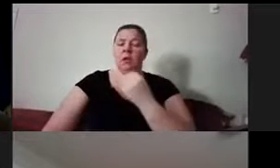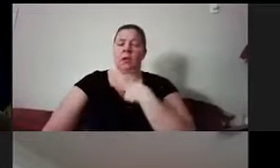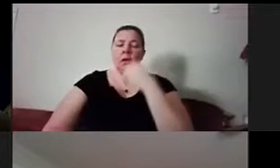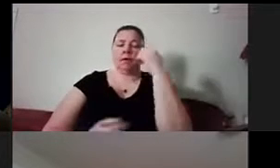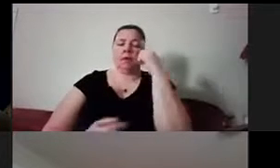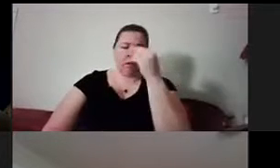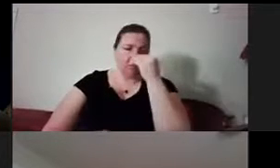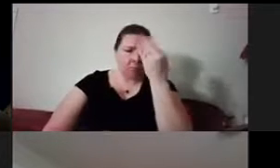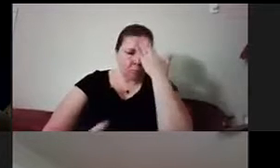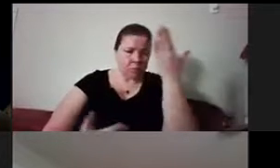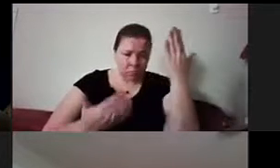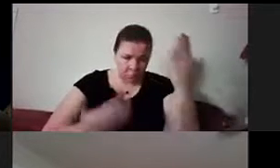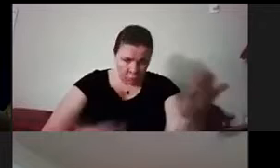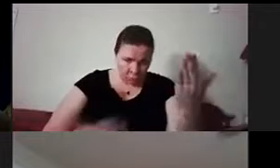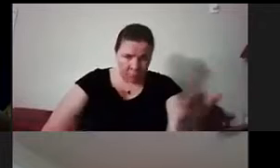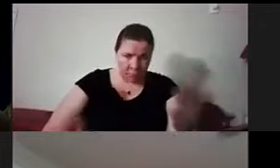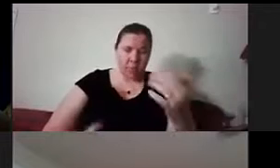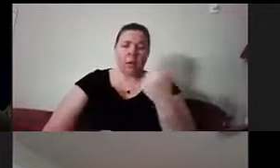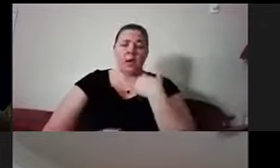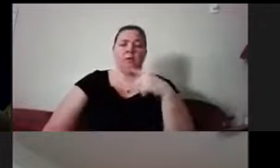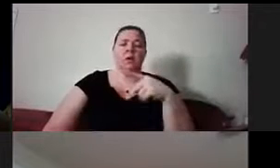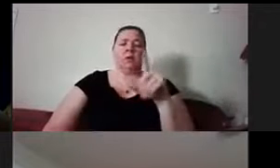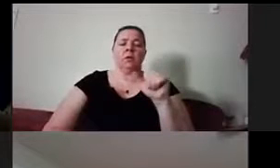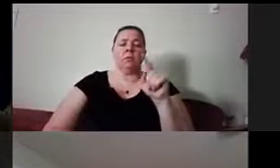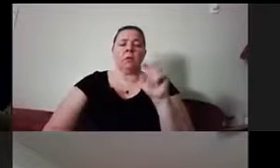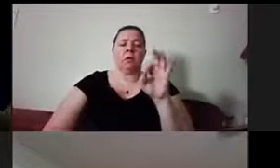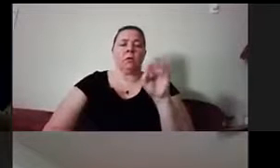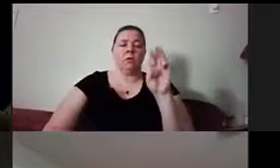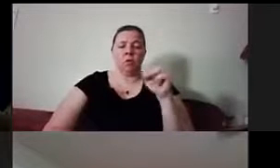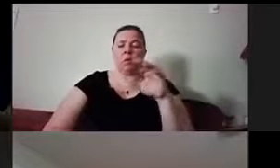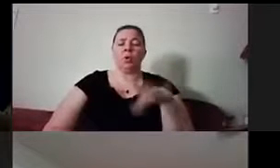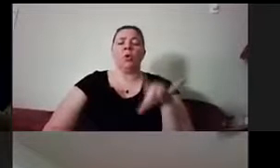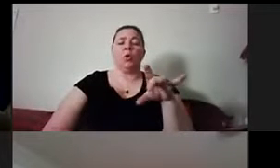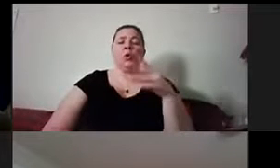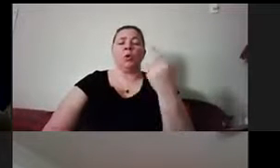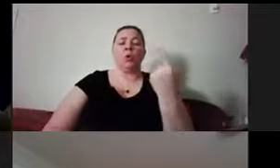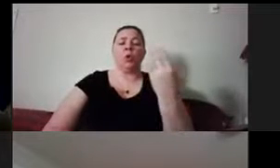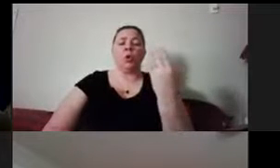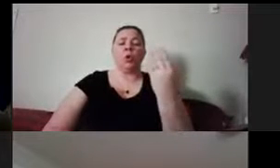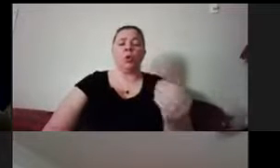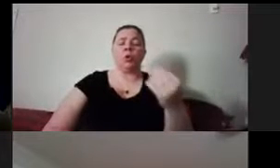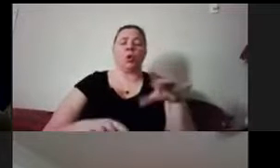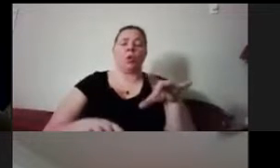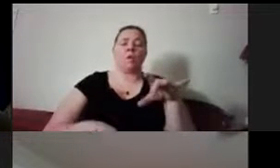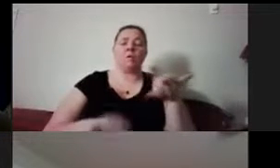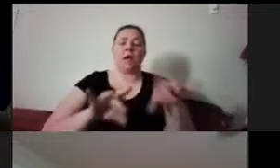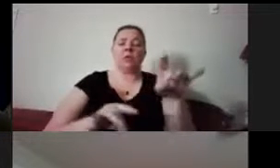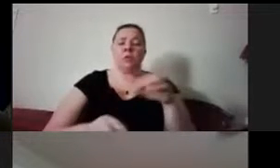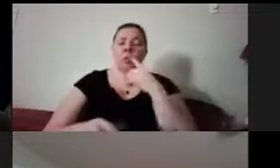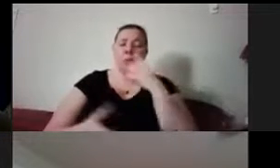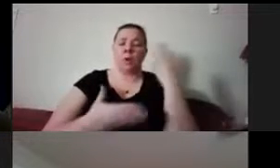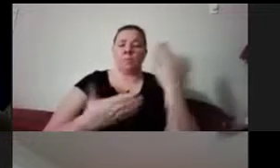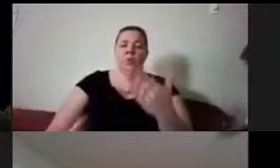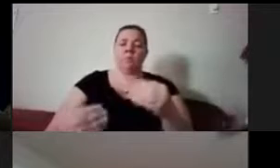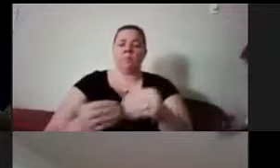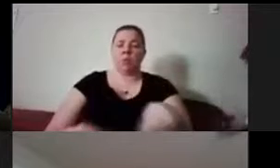this platform also. There are Muslims who are Gofounders, and we're planning to bring more and more of them. So I don't know, is